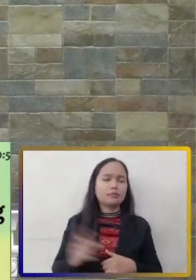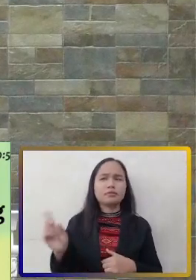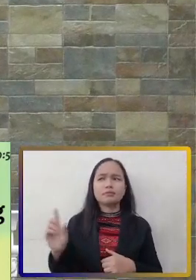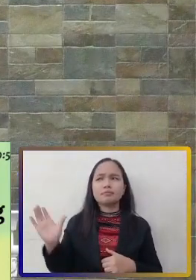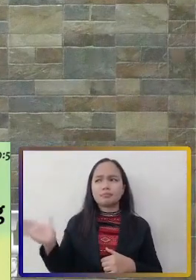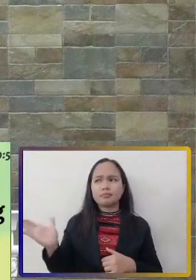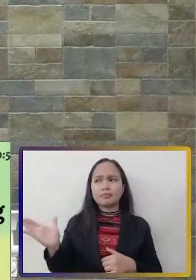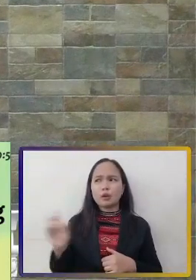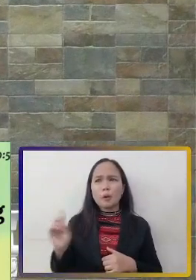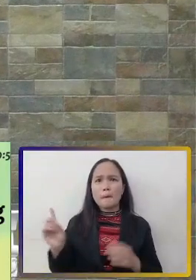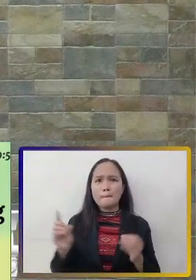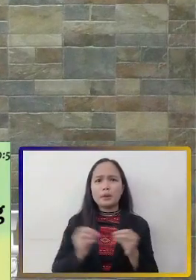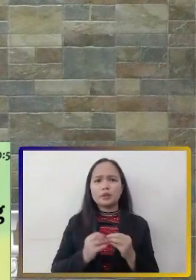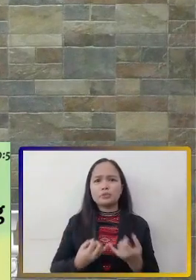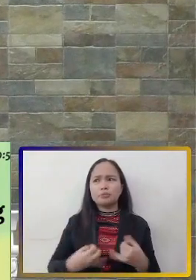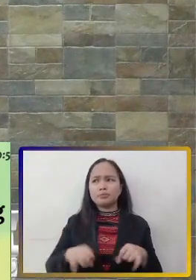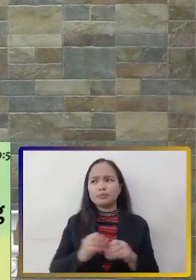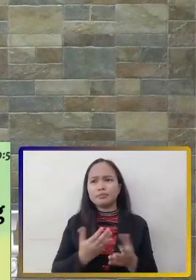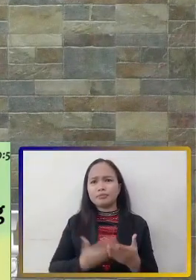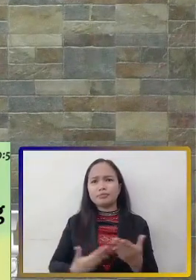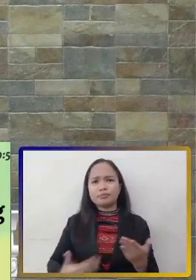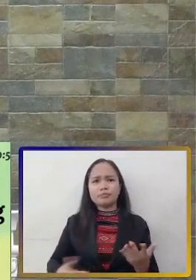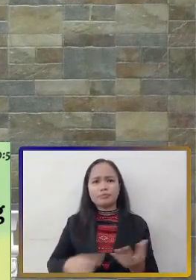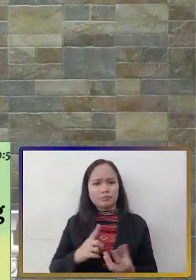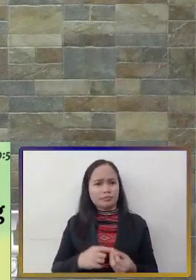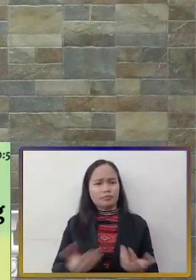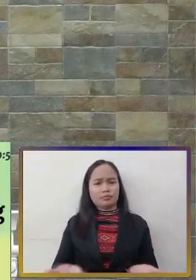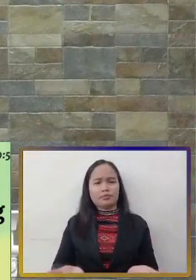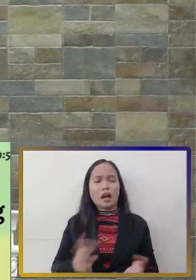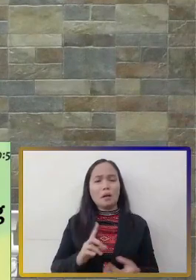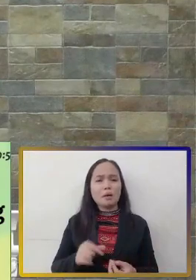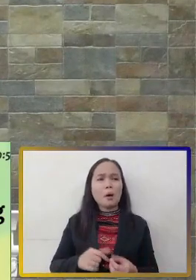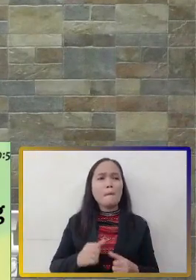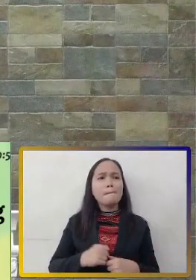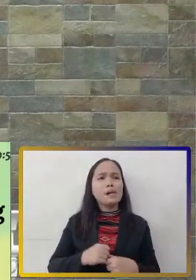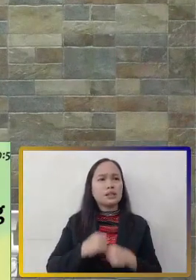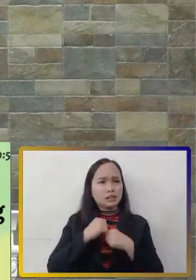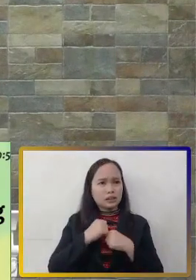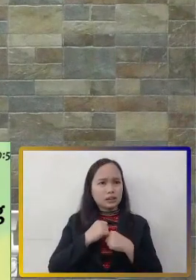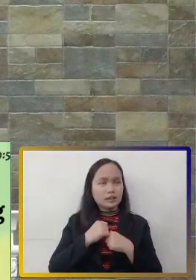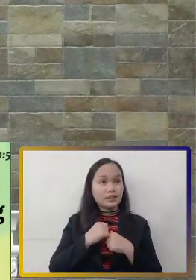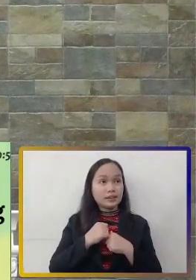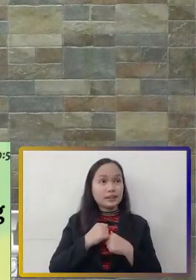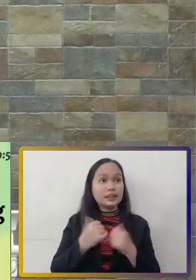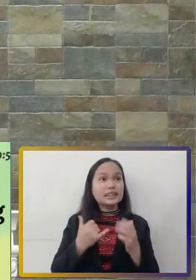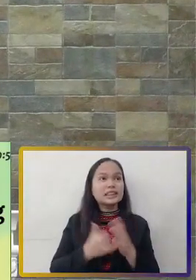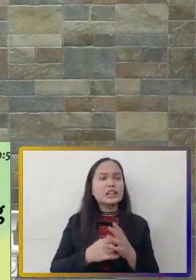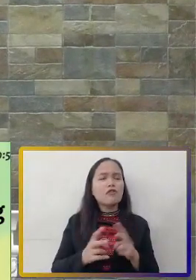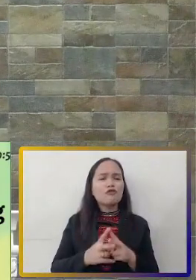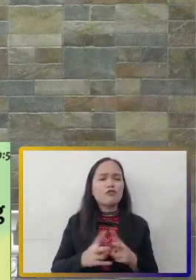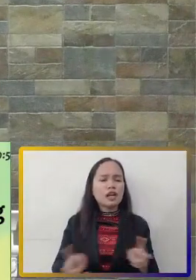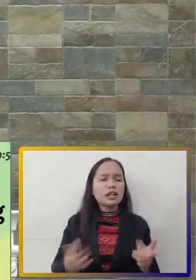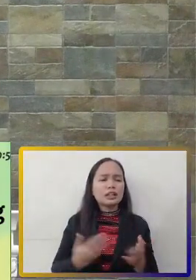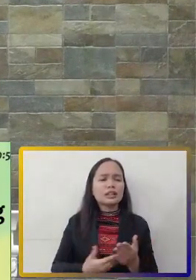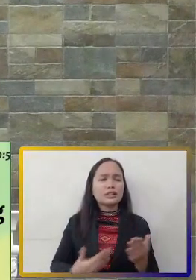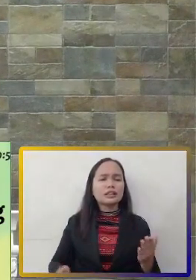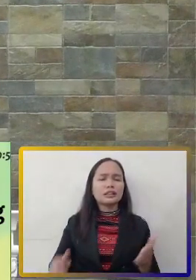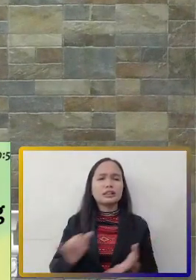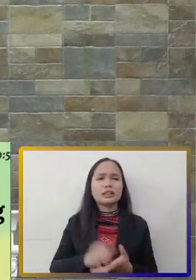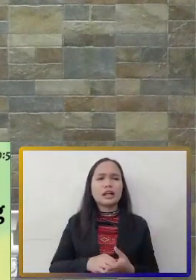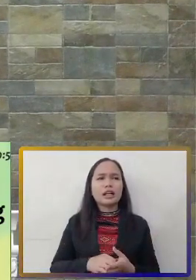thing here, kapatid, is pride. All right? It is the very thing that